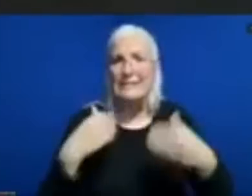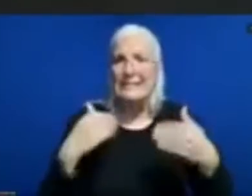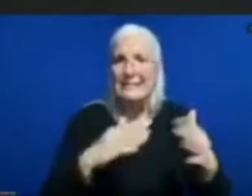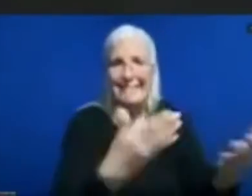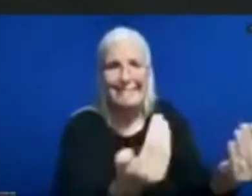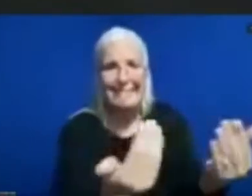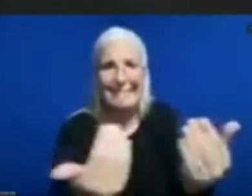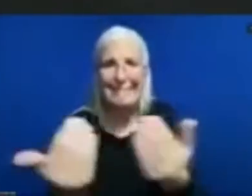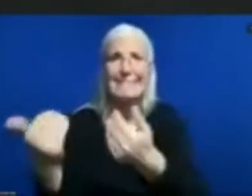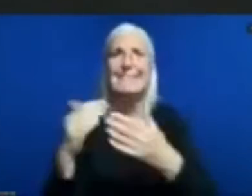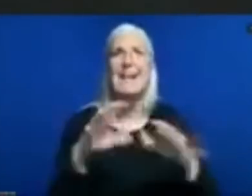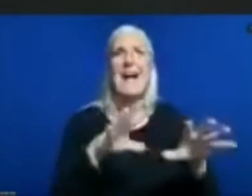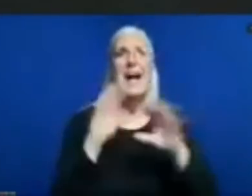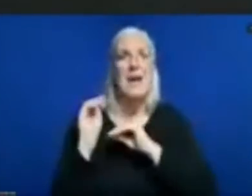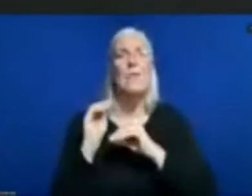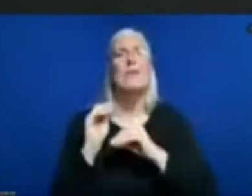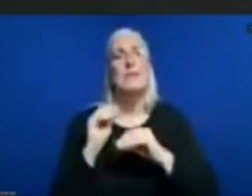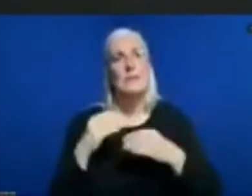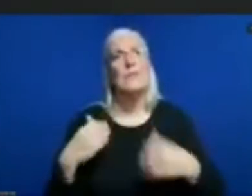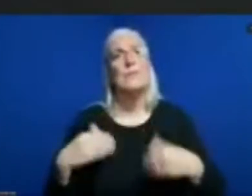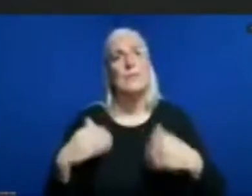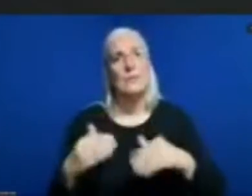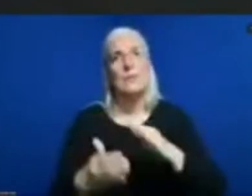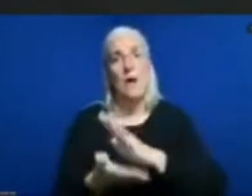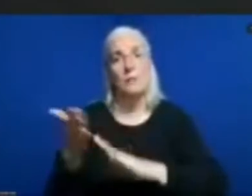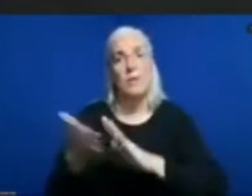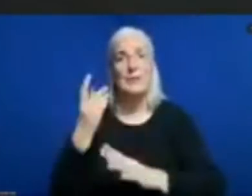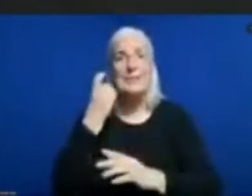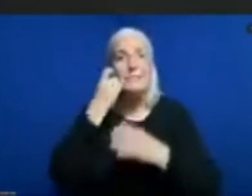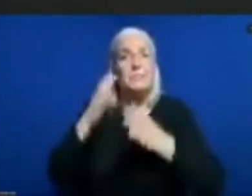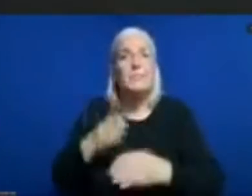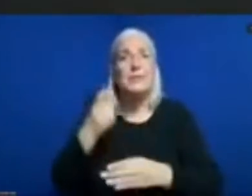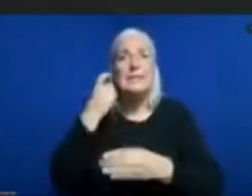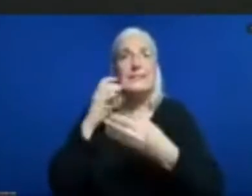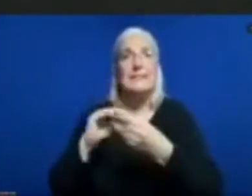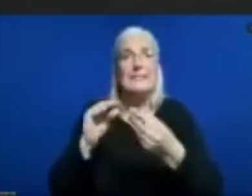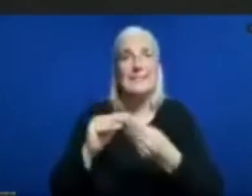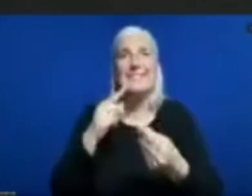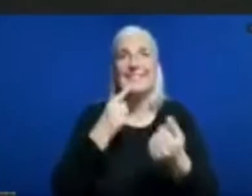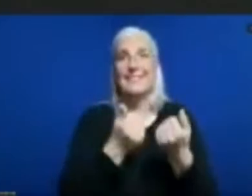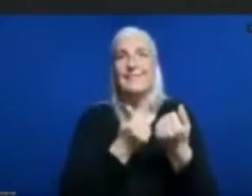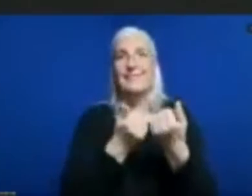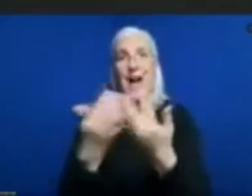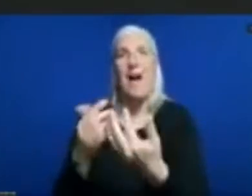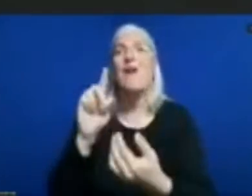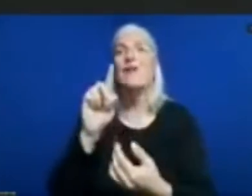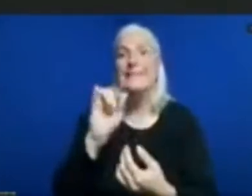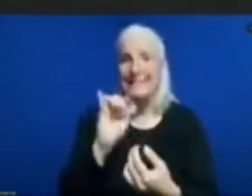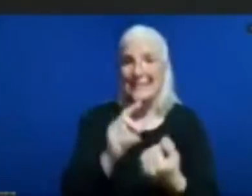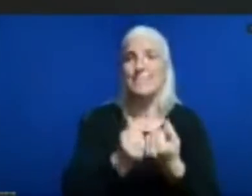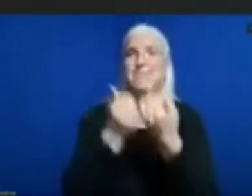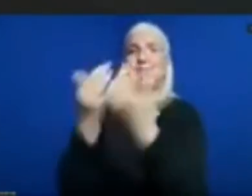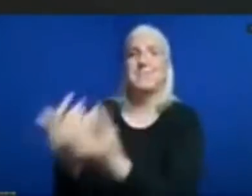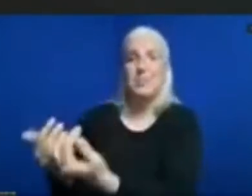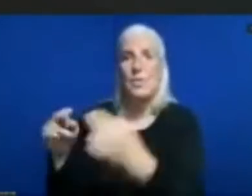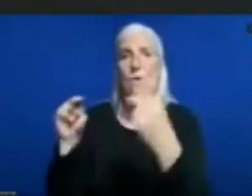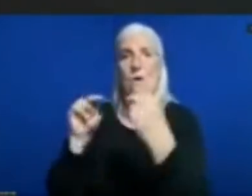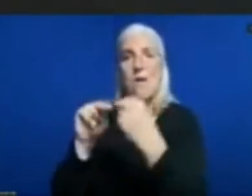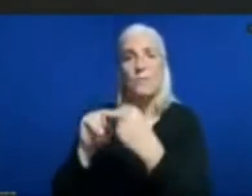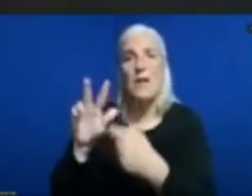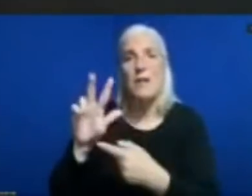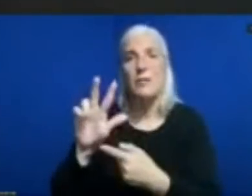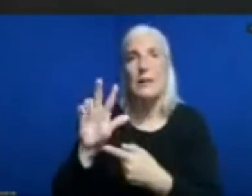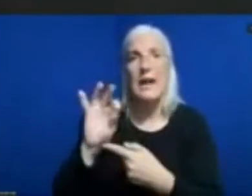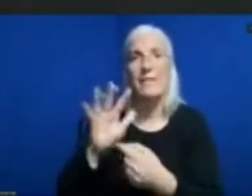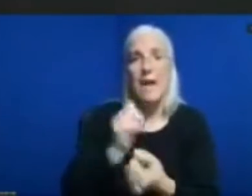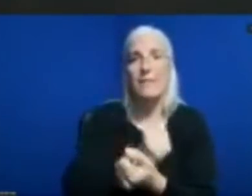Janesville area has repeatedly burned across Highway 395, and that's what happened to me last night. I was down in Milford.